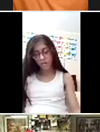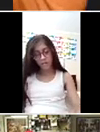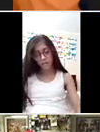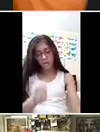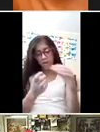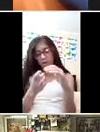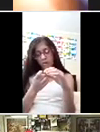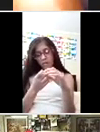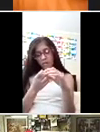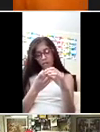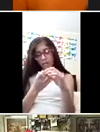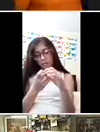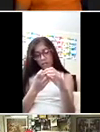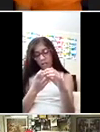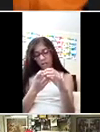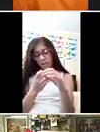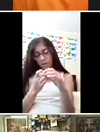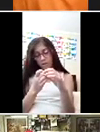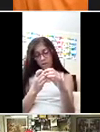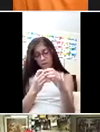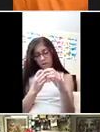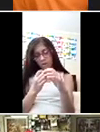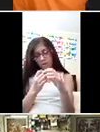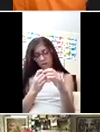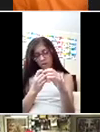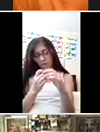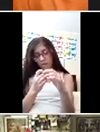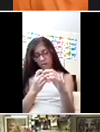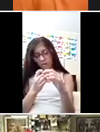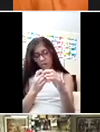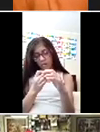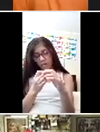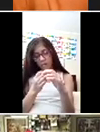in the Bible. Be baptized?